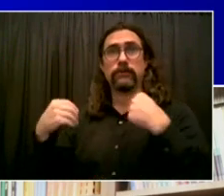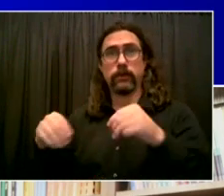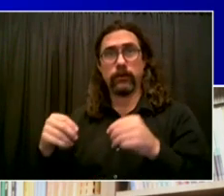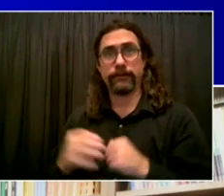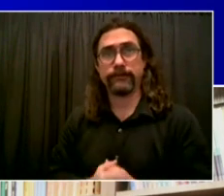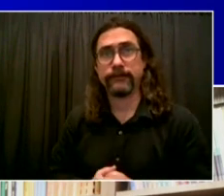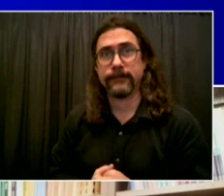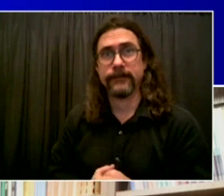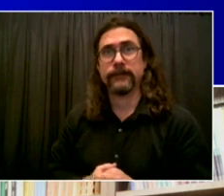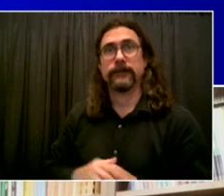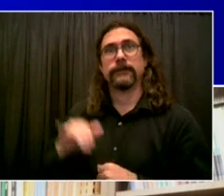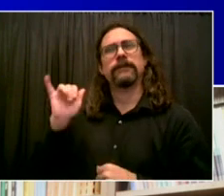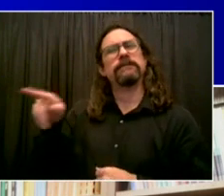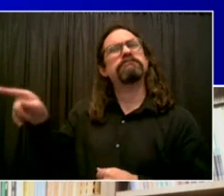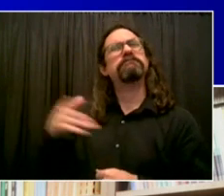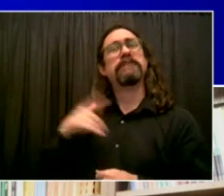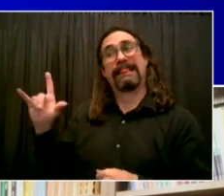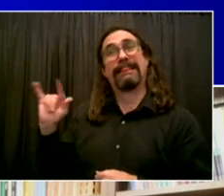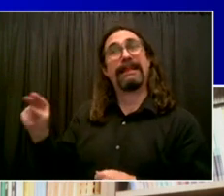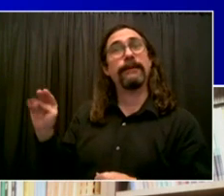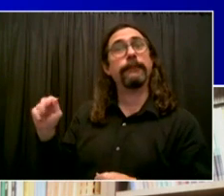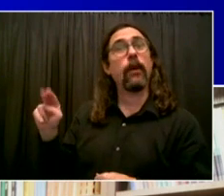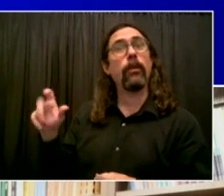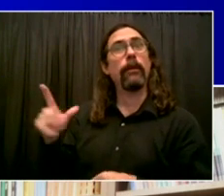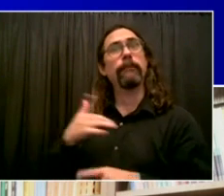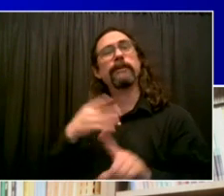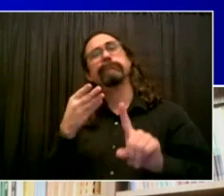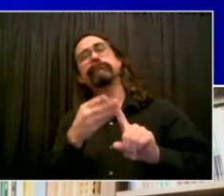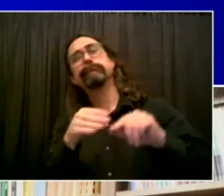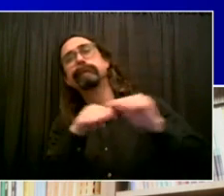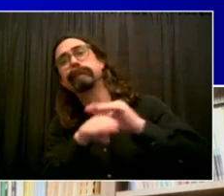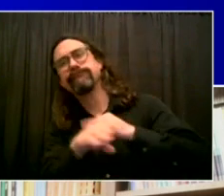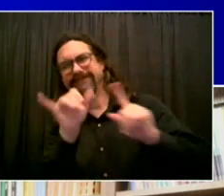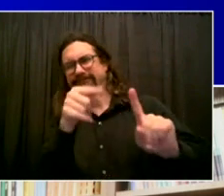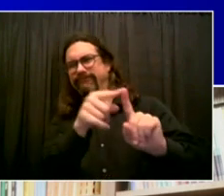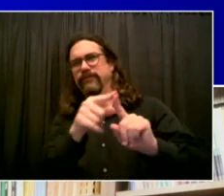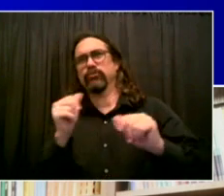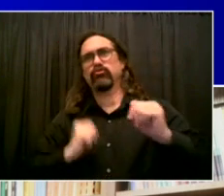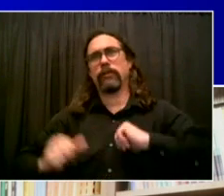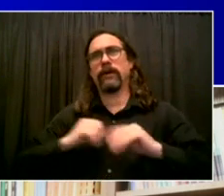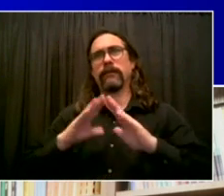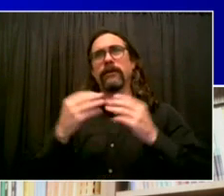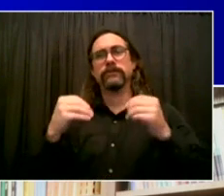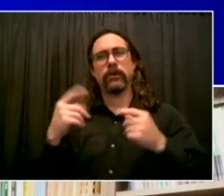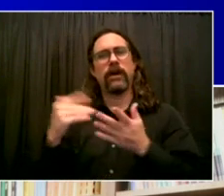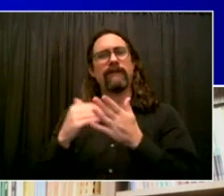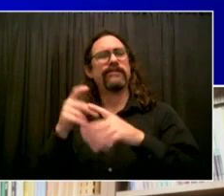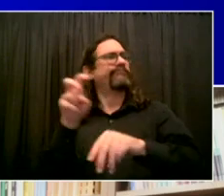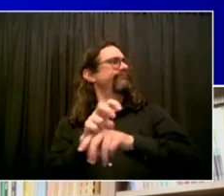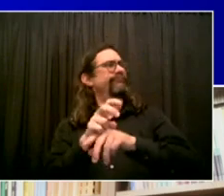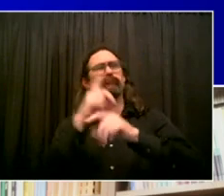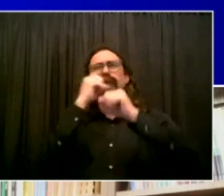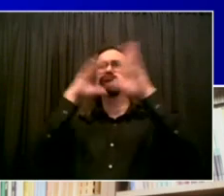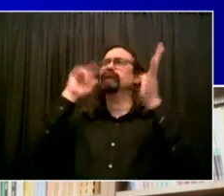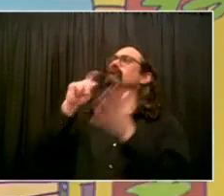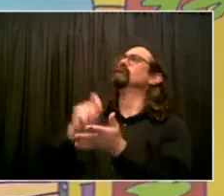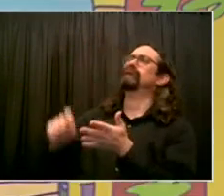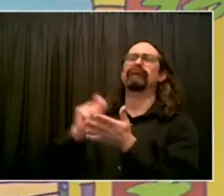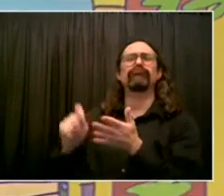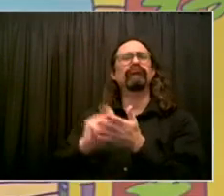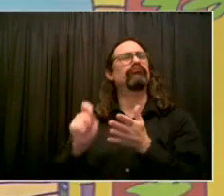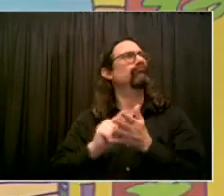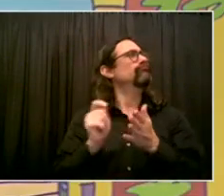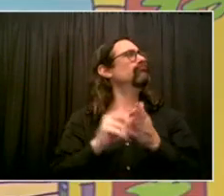created the original play In the Heights long before it became a great